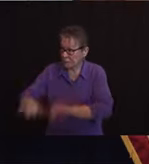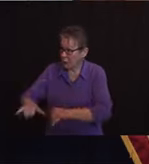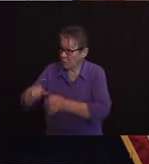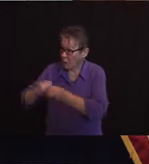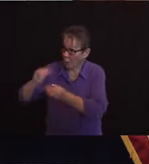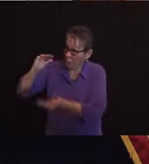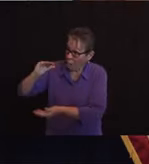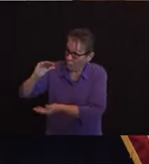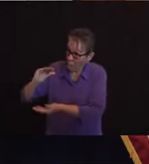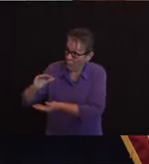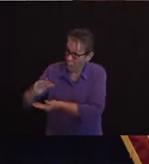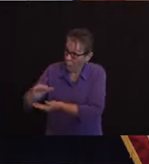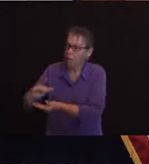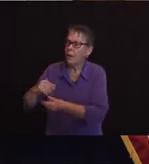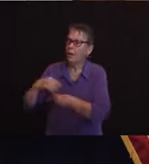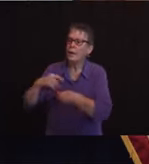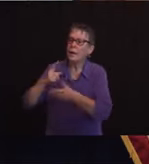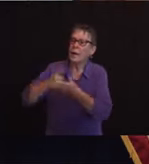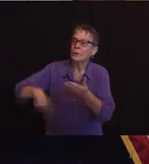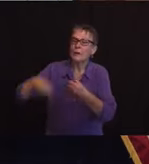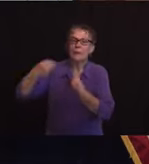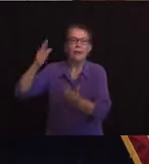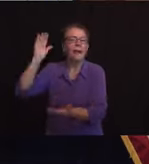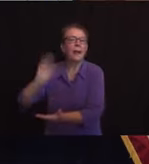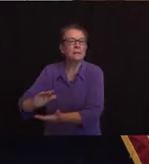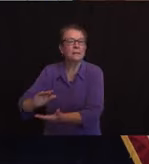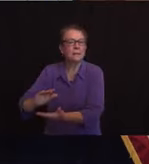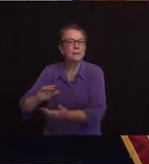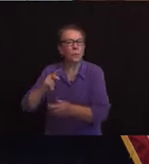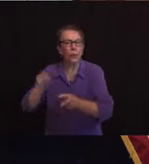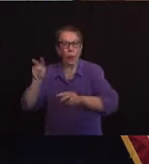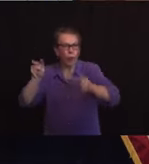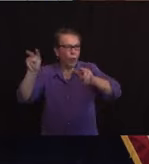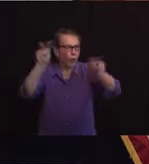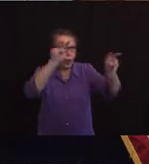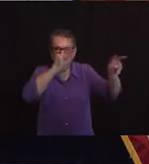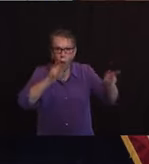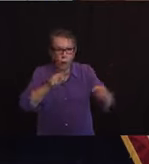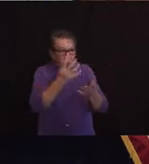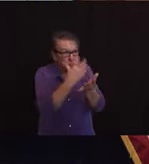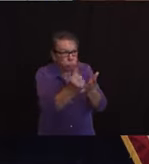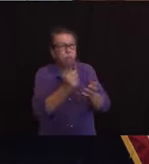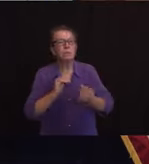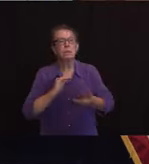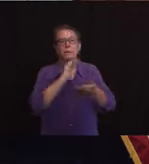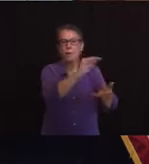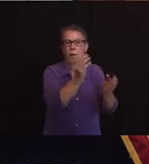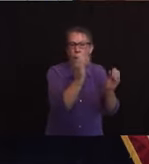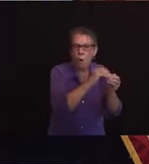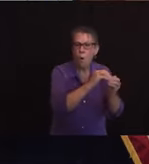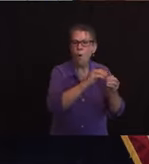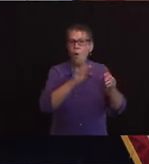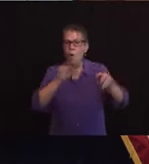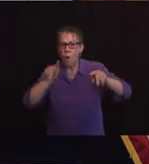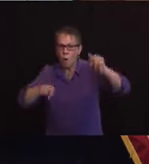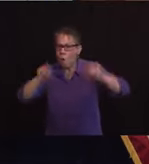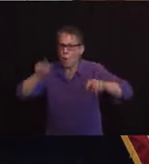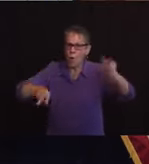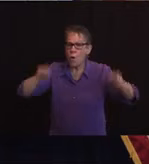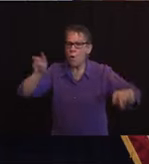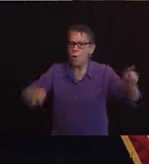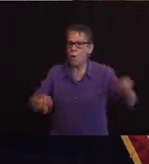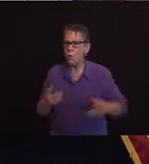mortality. So our first goal with our vaccination program is to prevent morbidity and mortality, and the second goal is